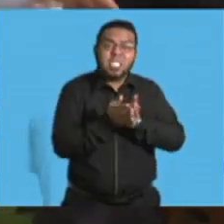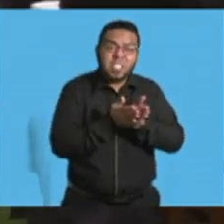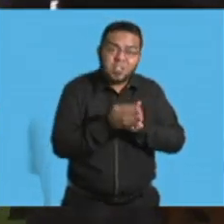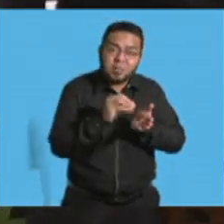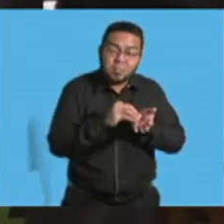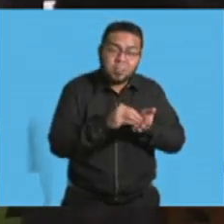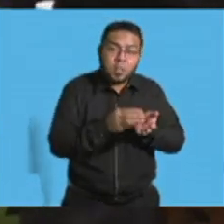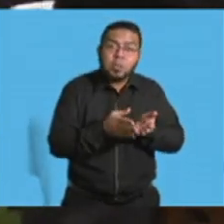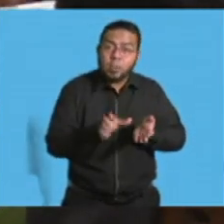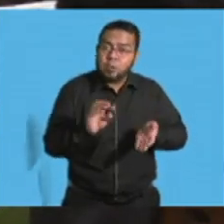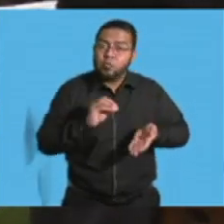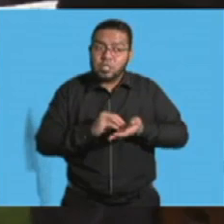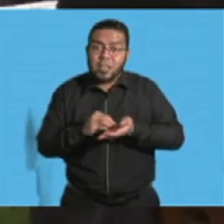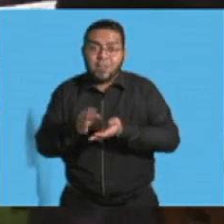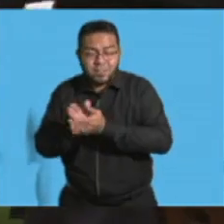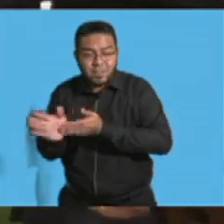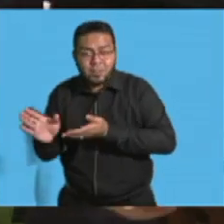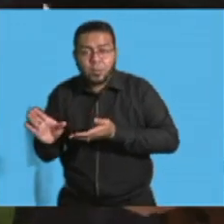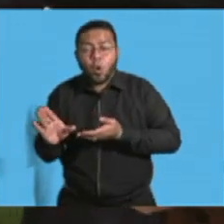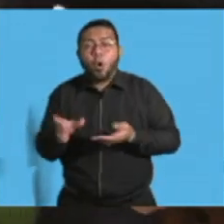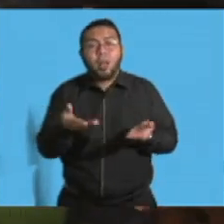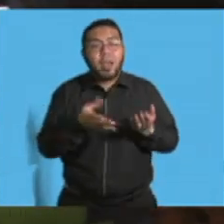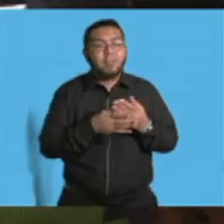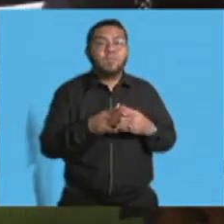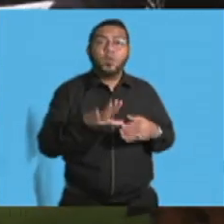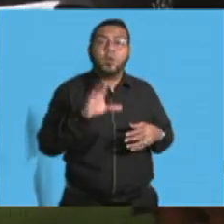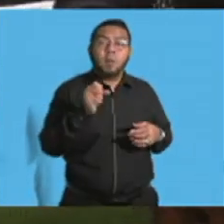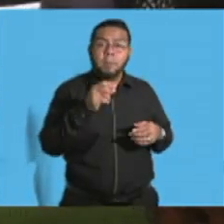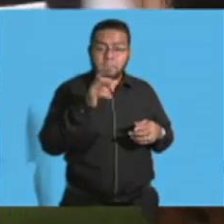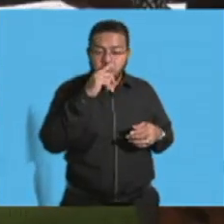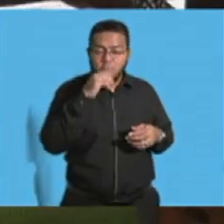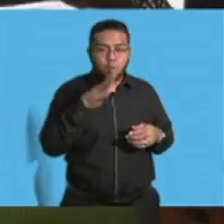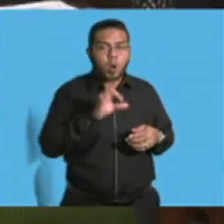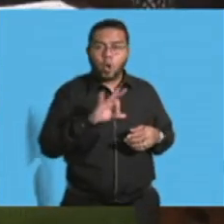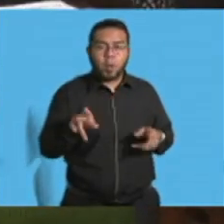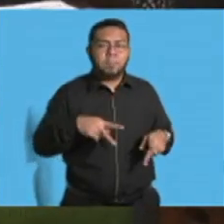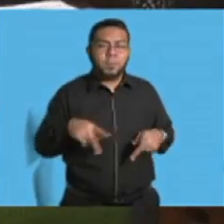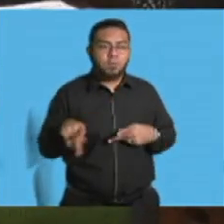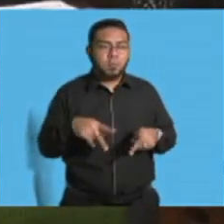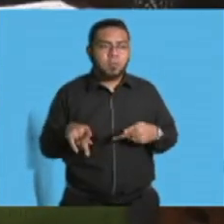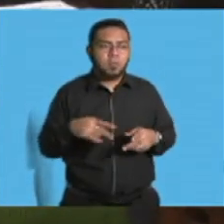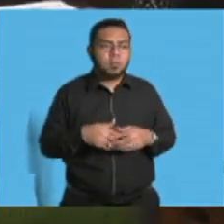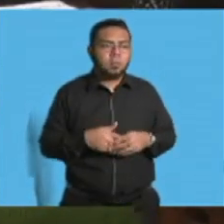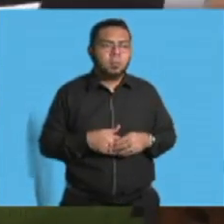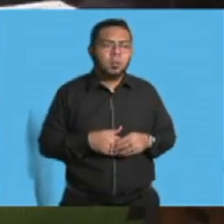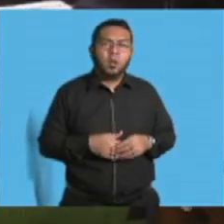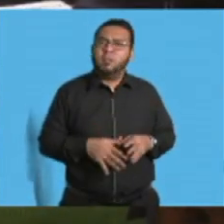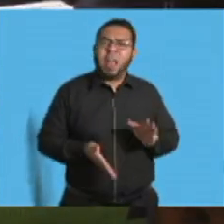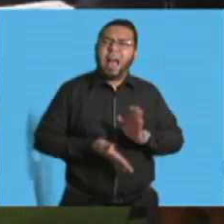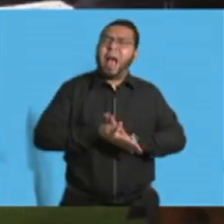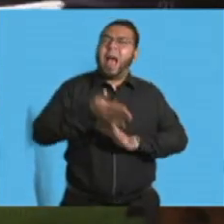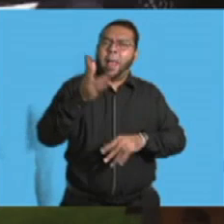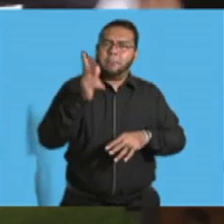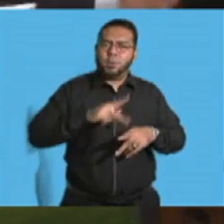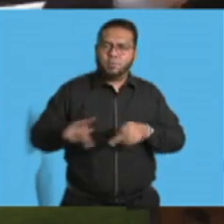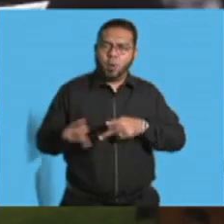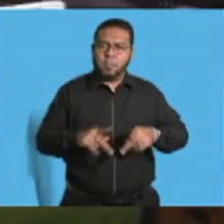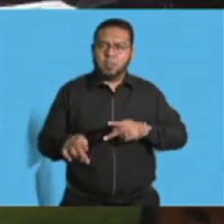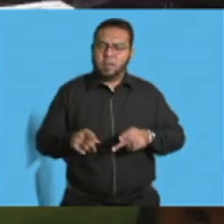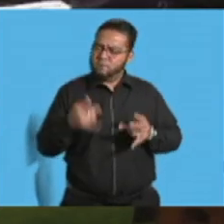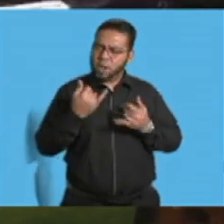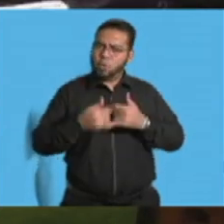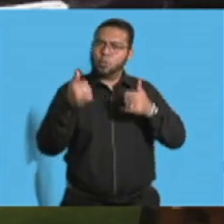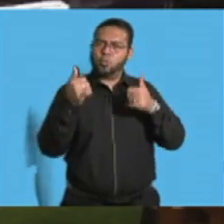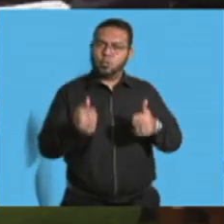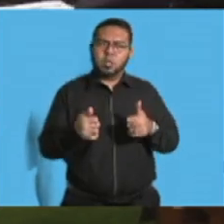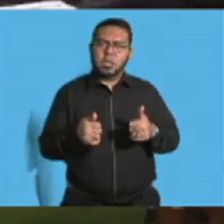serve? Or are we worried about a handful of people who are not performing? Obviously, there's some civil servants who are high performers, very good performers.